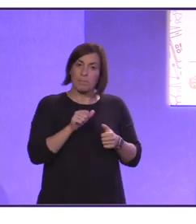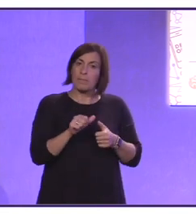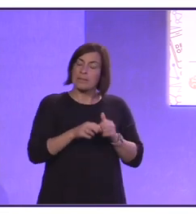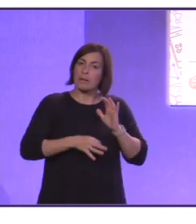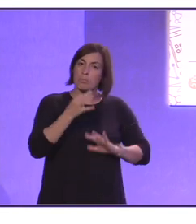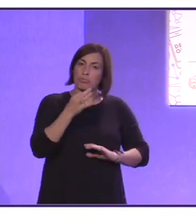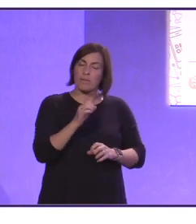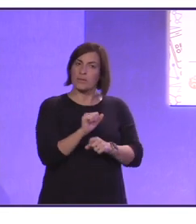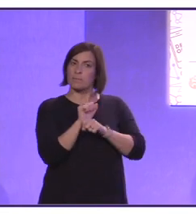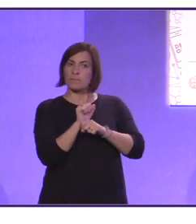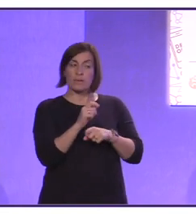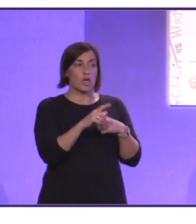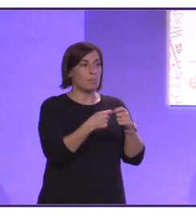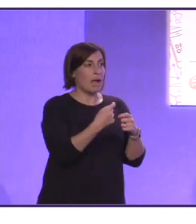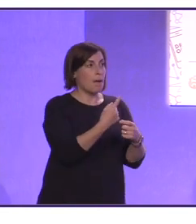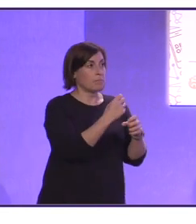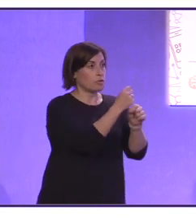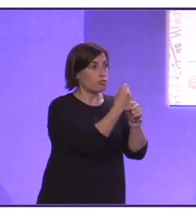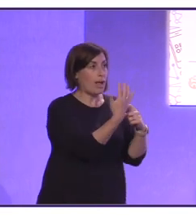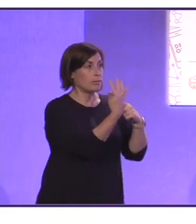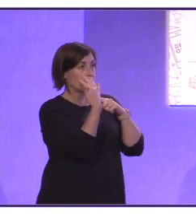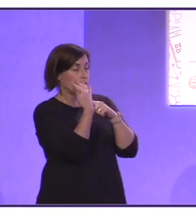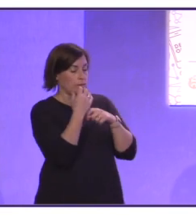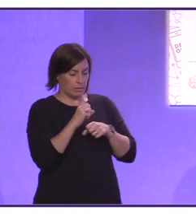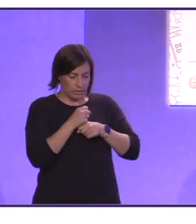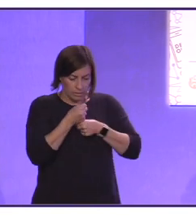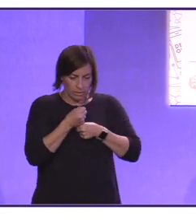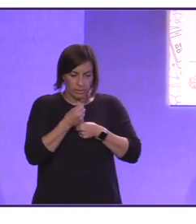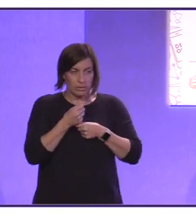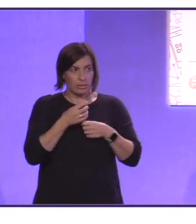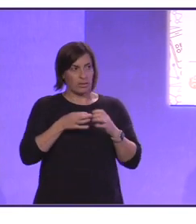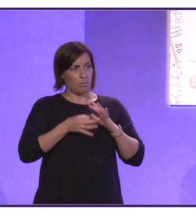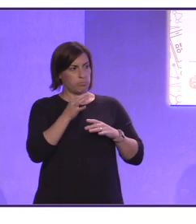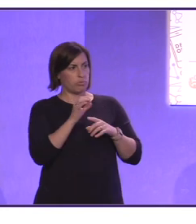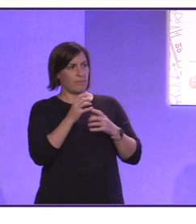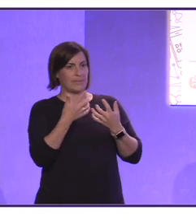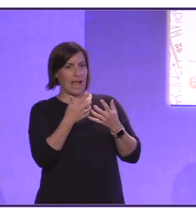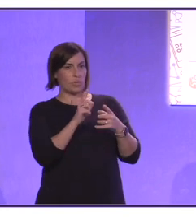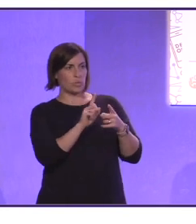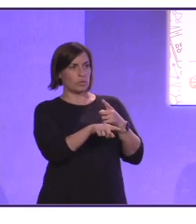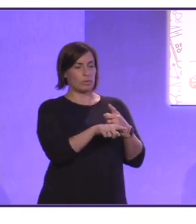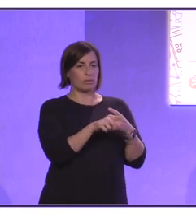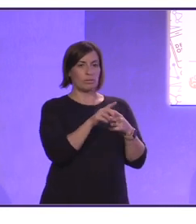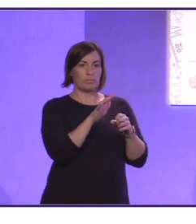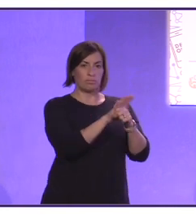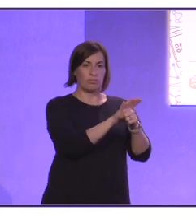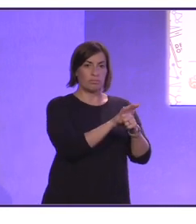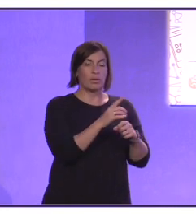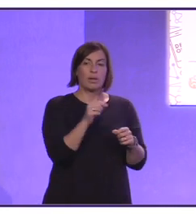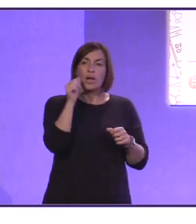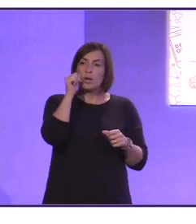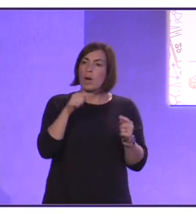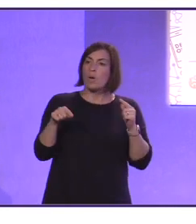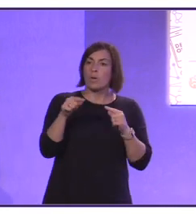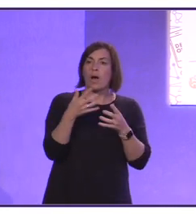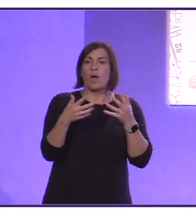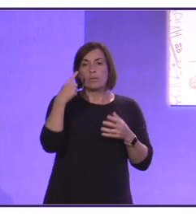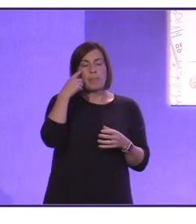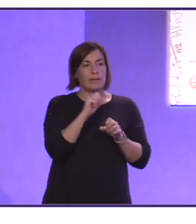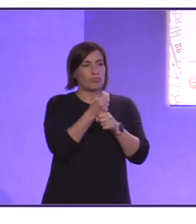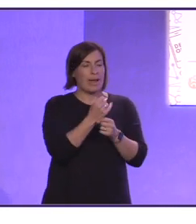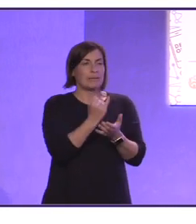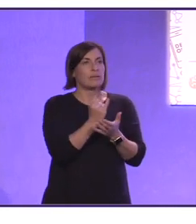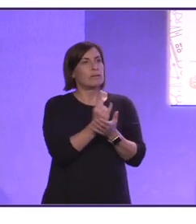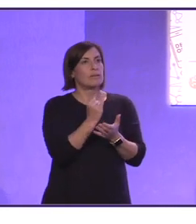physiologically, stress is a really good thing for us. There's also a whole bunch of evidence suggesting that stress is a really bad thing for us. And that's what I want to dig into, because